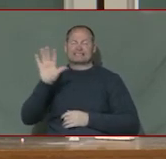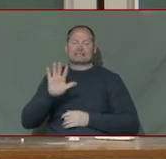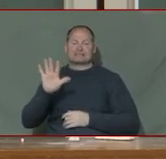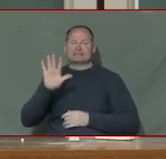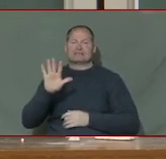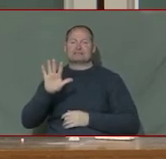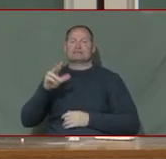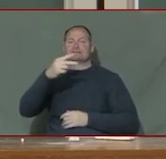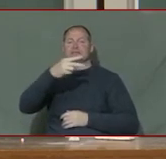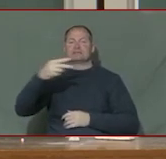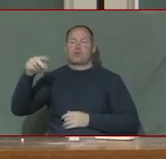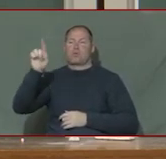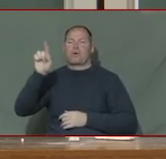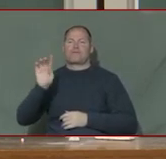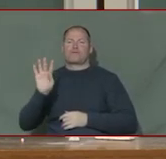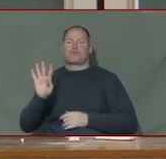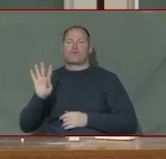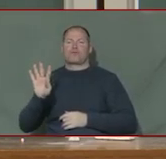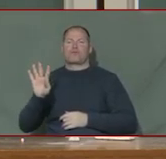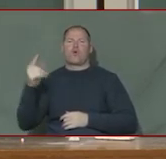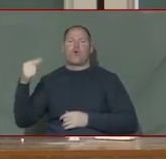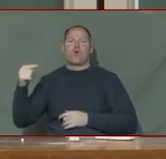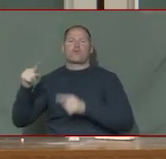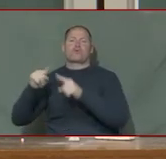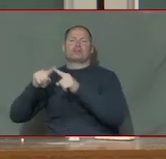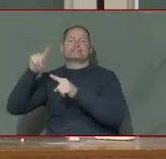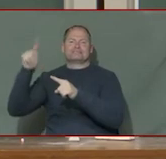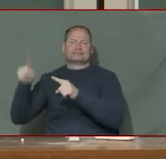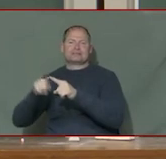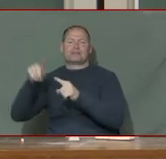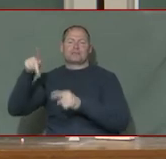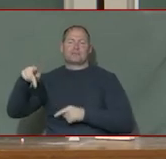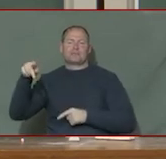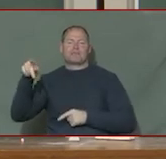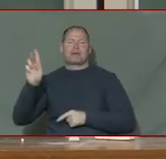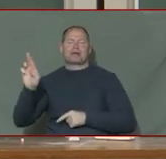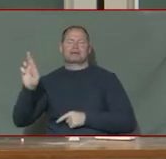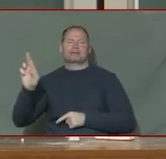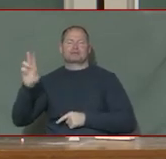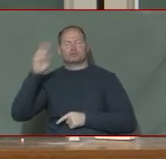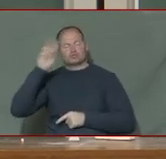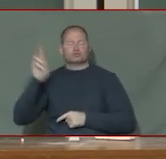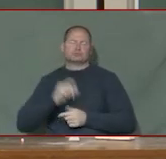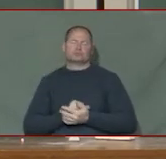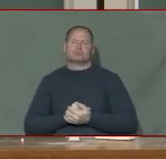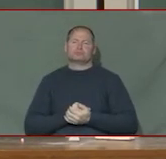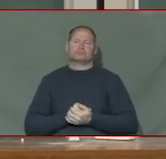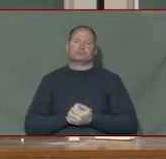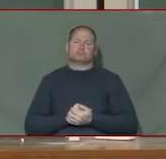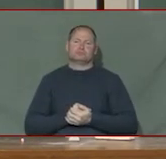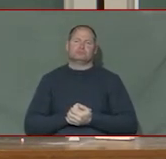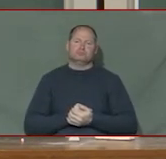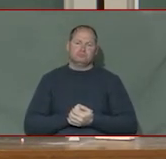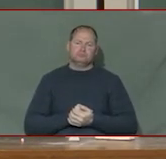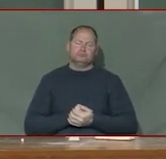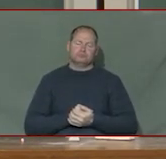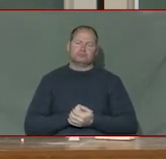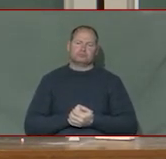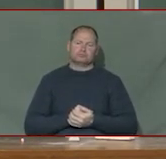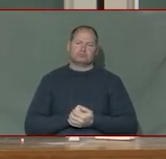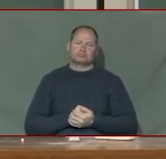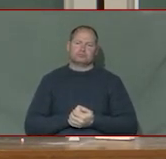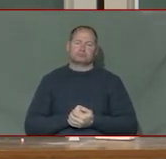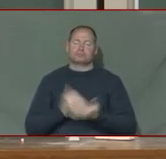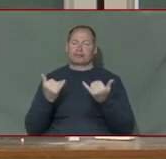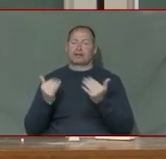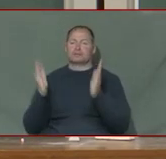quarter of a circle, pi radius squared. It's a quarter of a circle minus the triangle. And